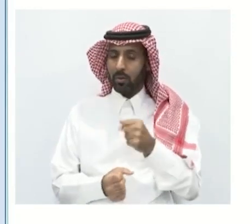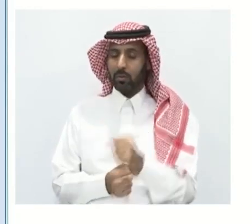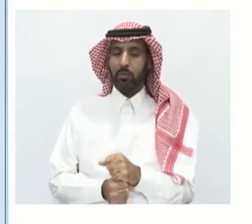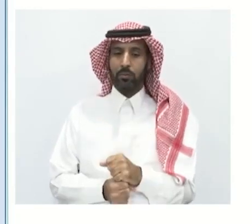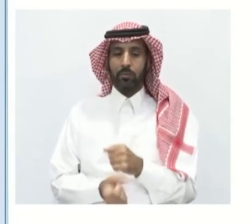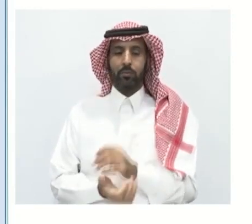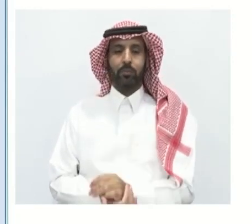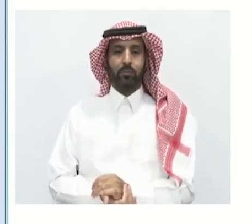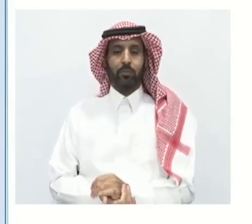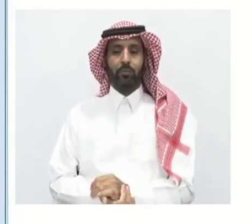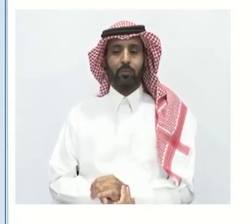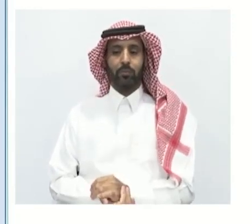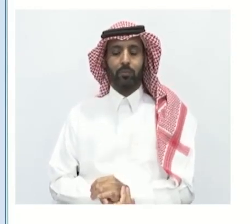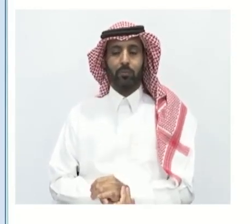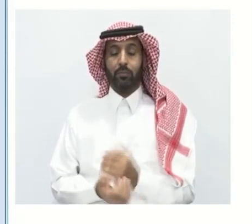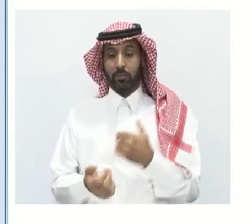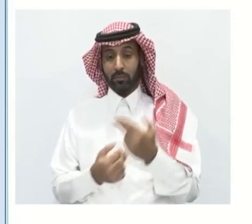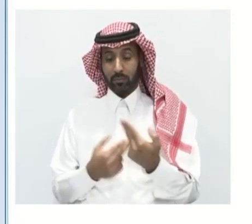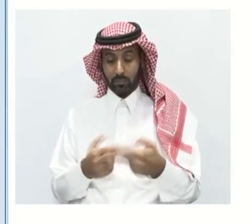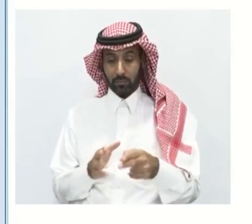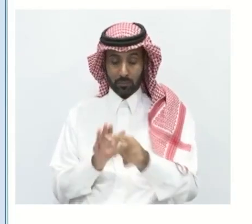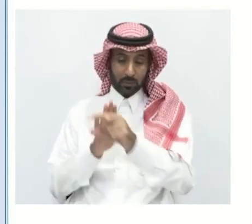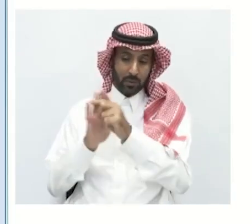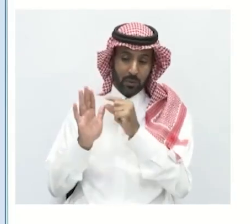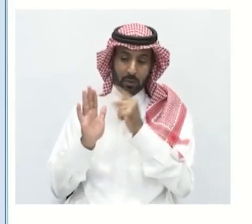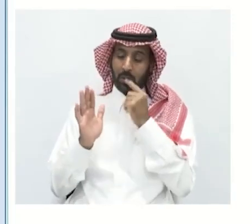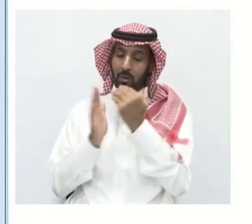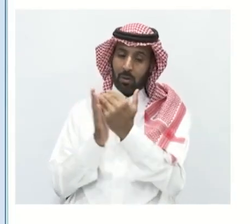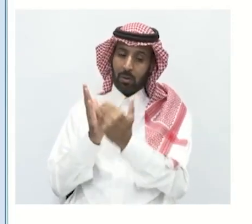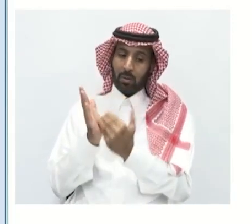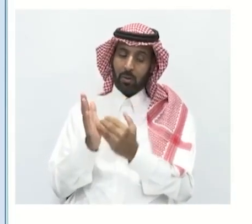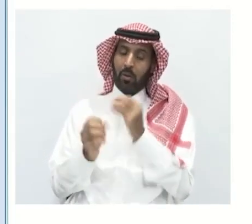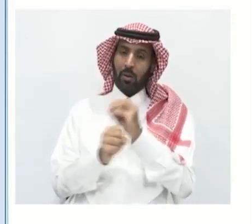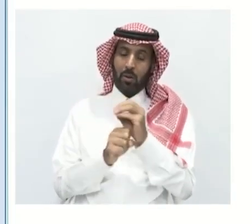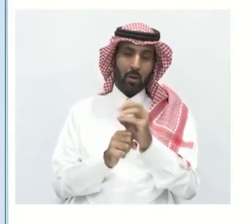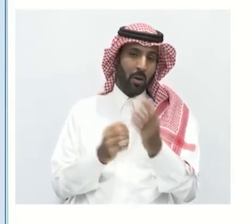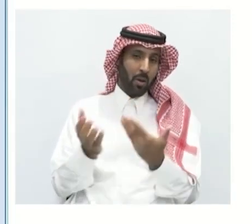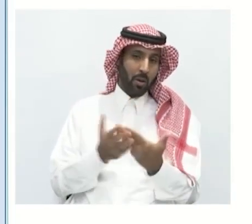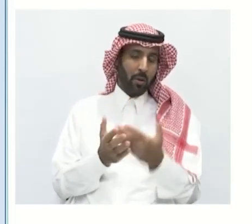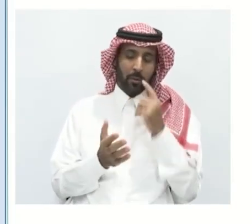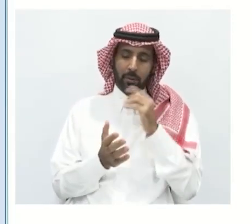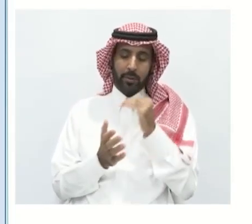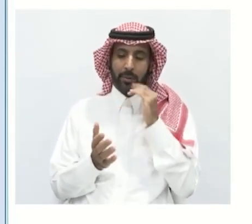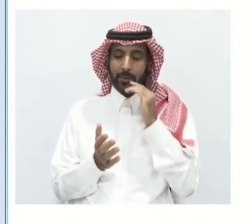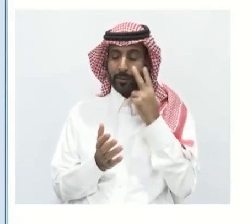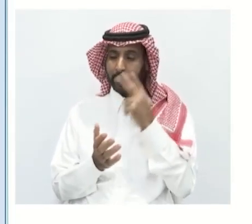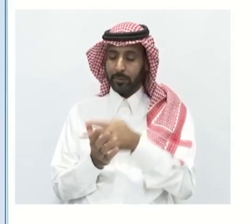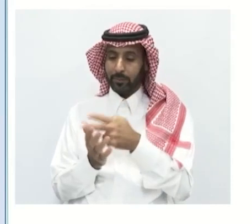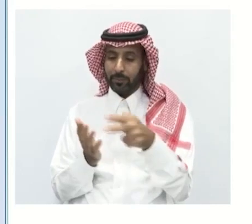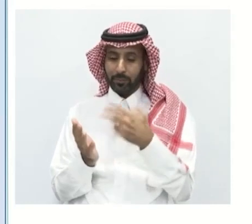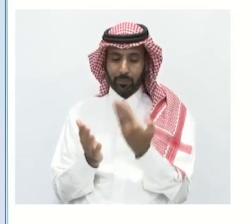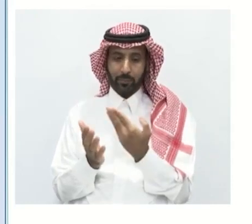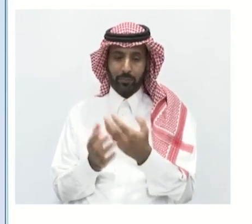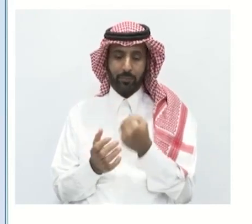and so. So always in the first line or the first few lines, try to write some sentences to get the attention of the